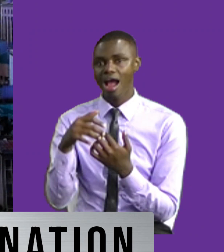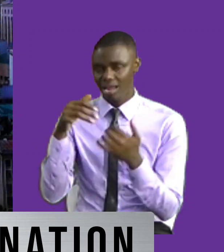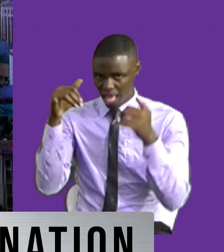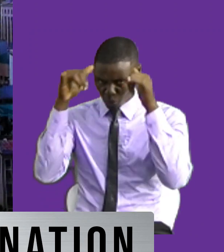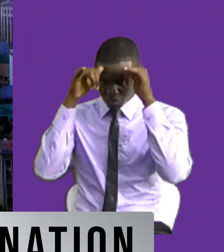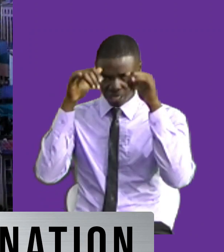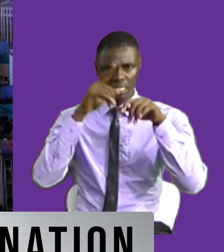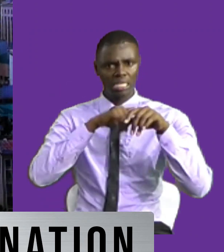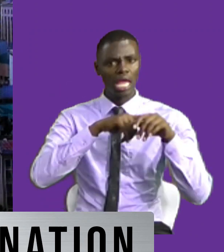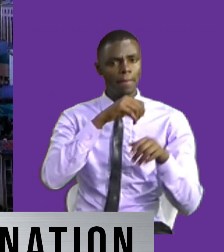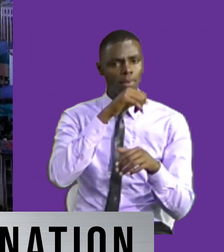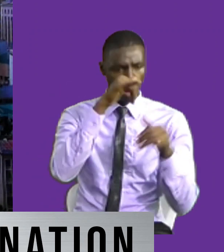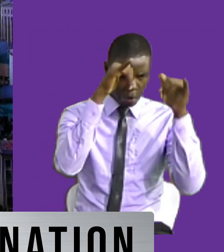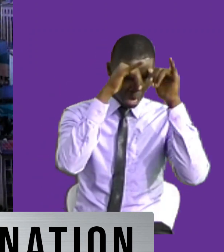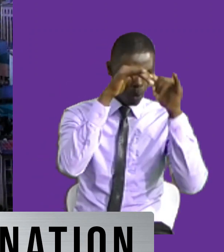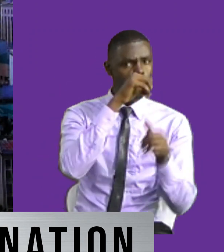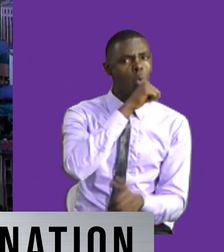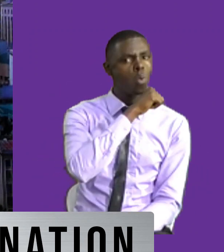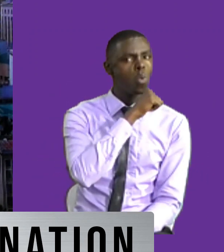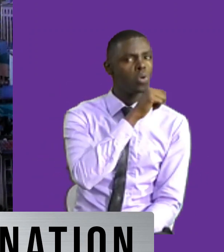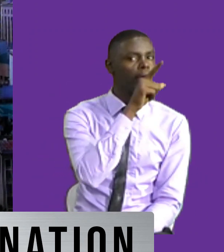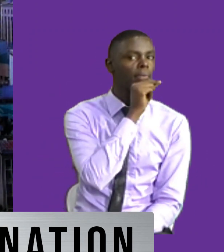old livestock are